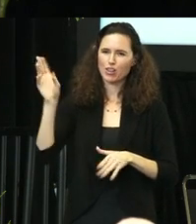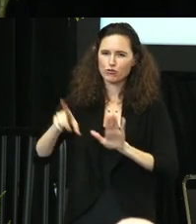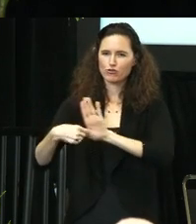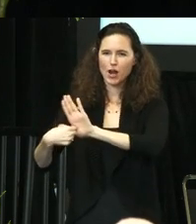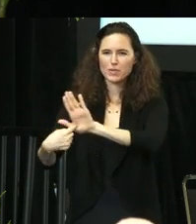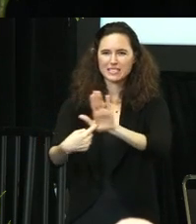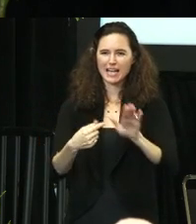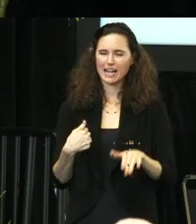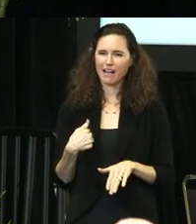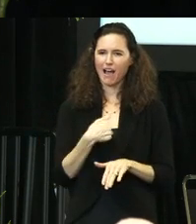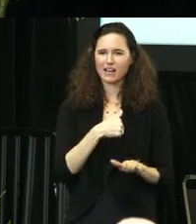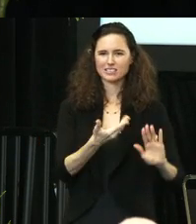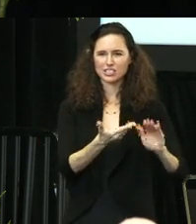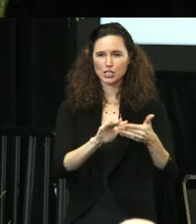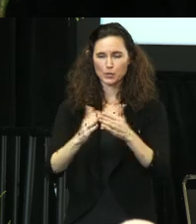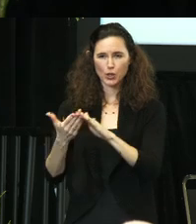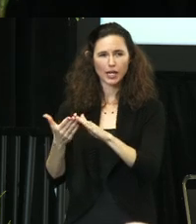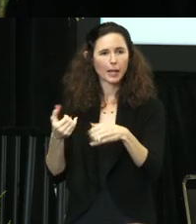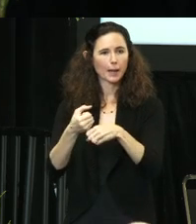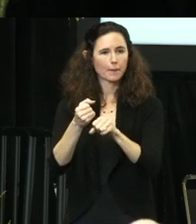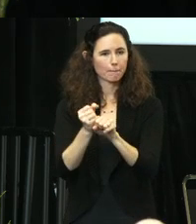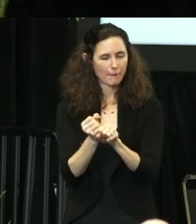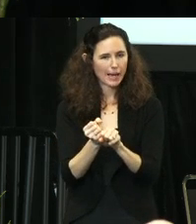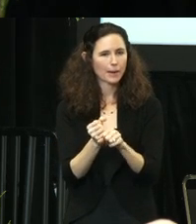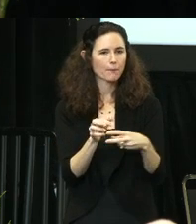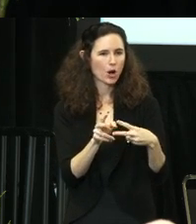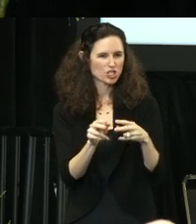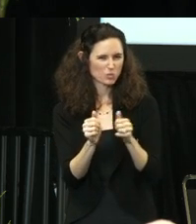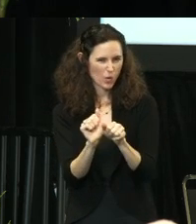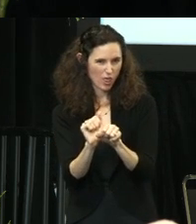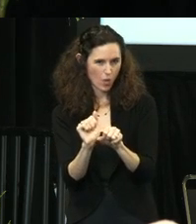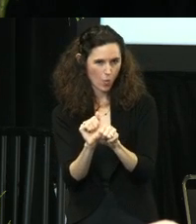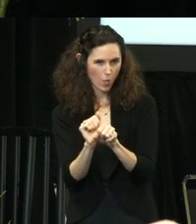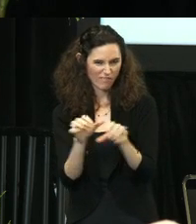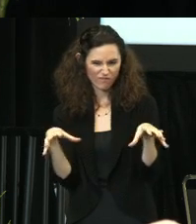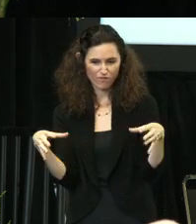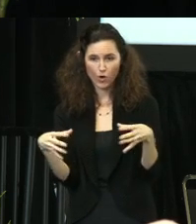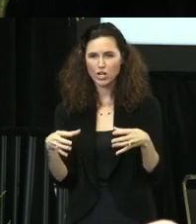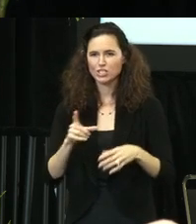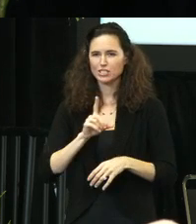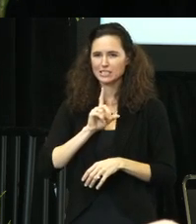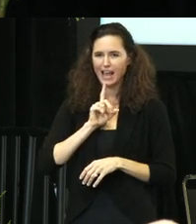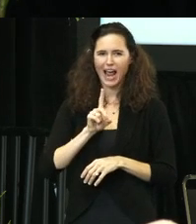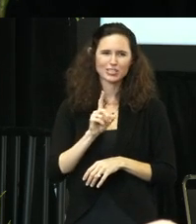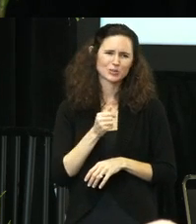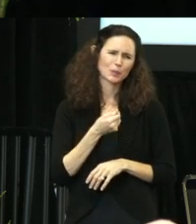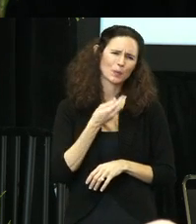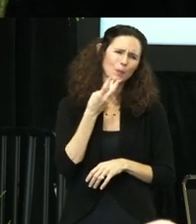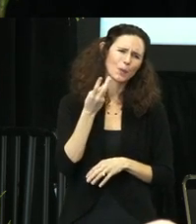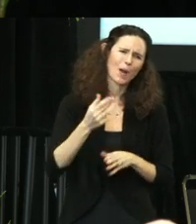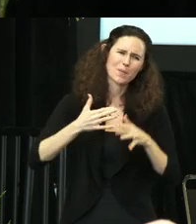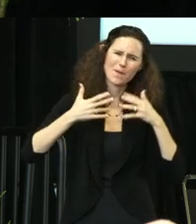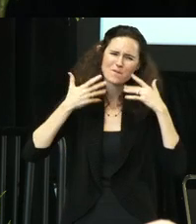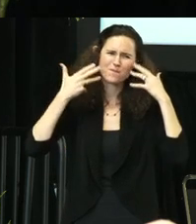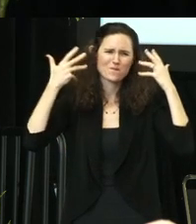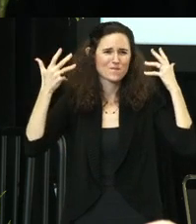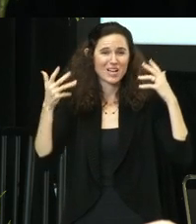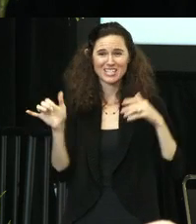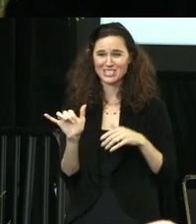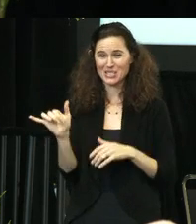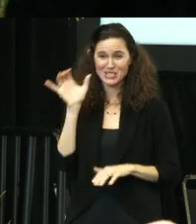and helping develop partnerships with our workforce. And she is actually just as warm and friendly in person as her picture makes her